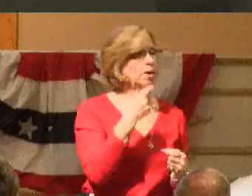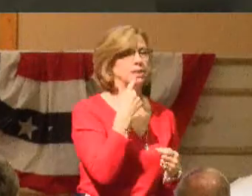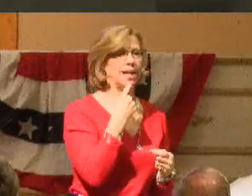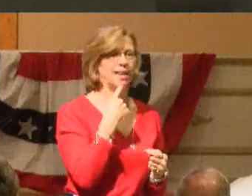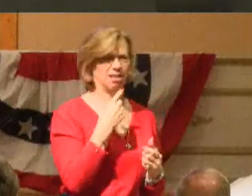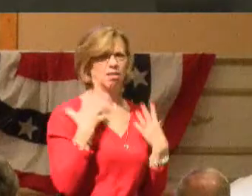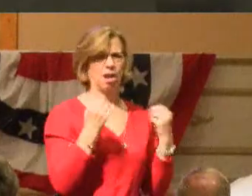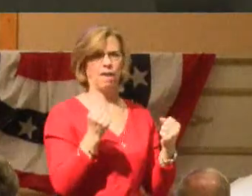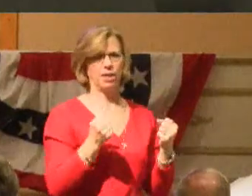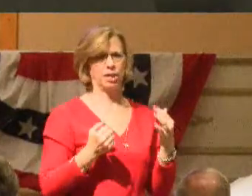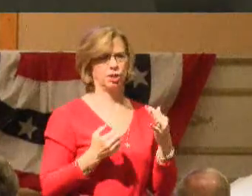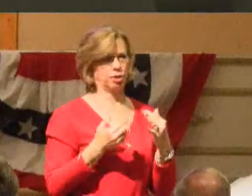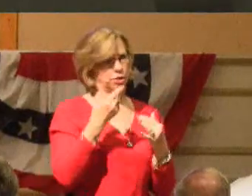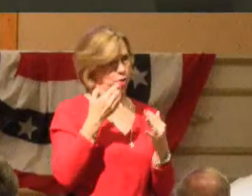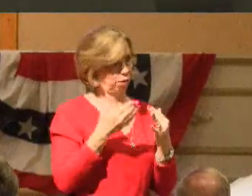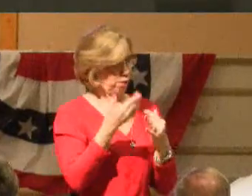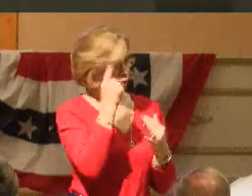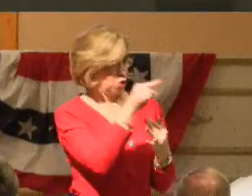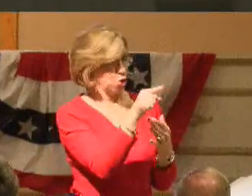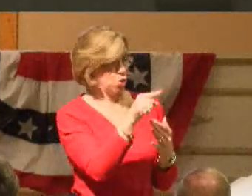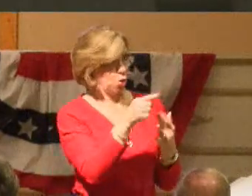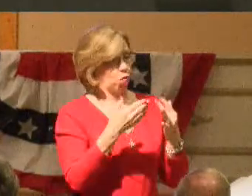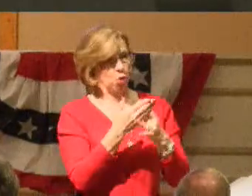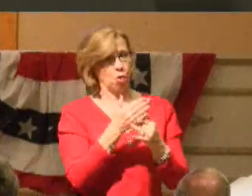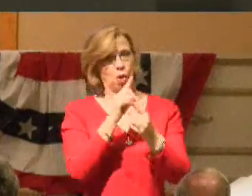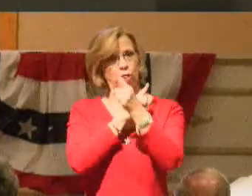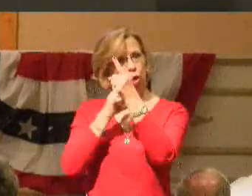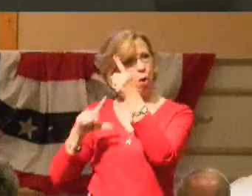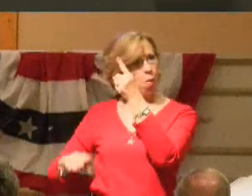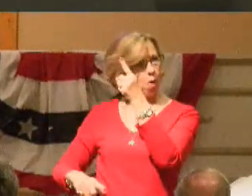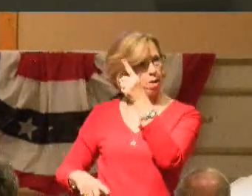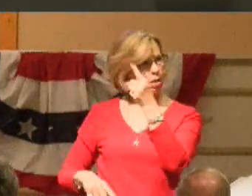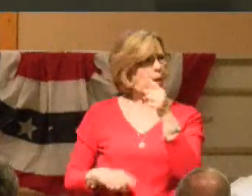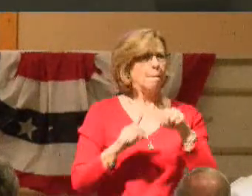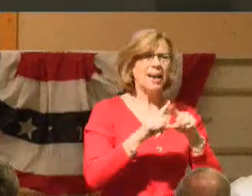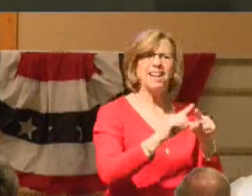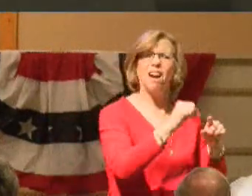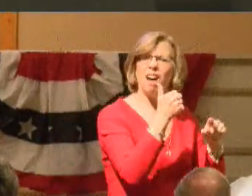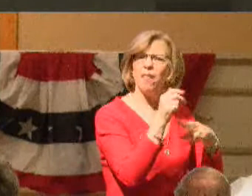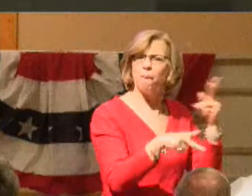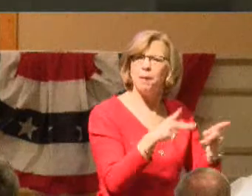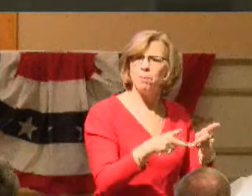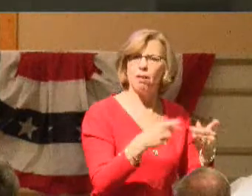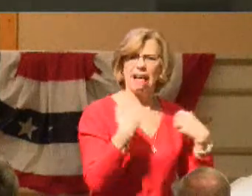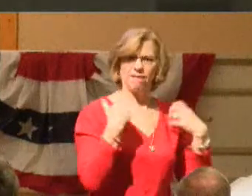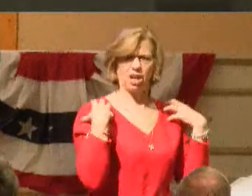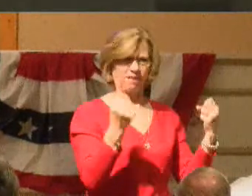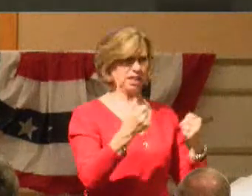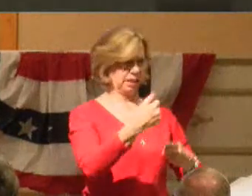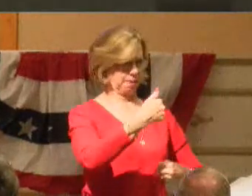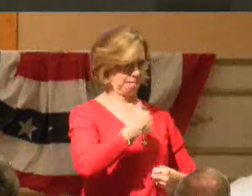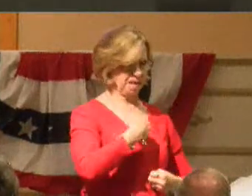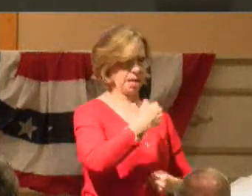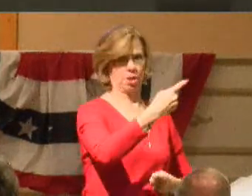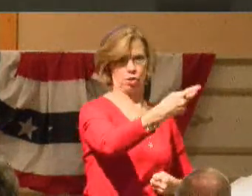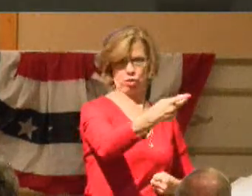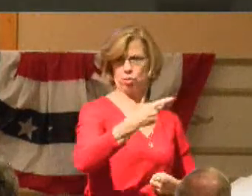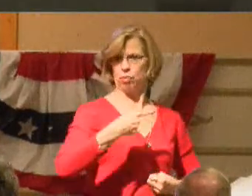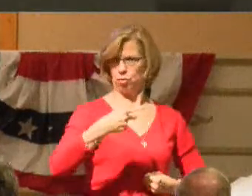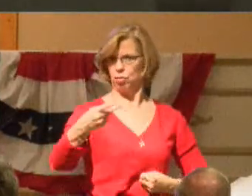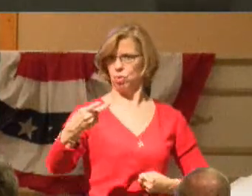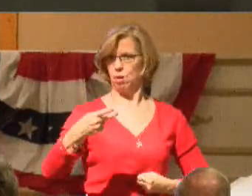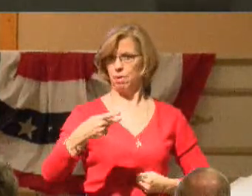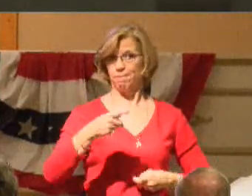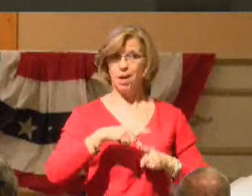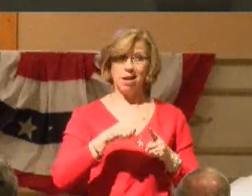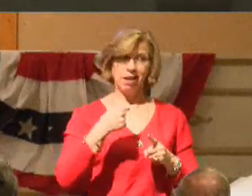Lord. But there are also people that have confidence in you, and they have confidence in me. And if I am not obedient to the